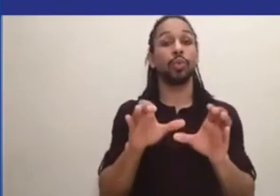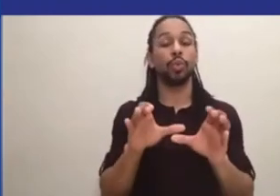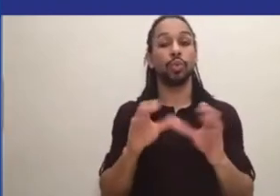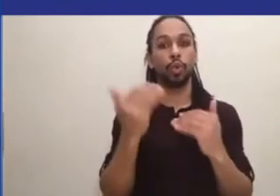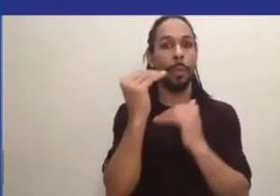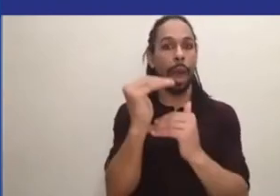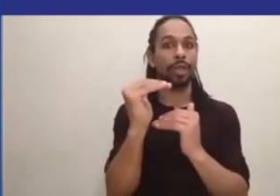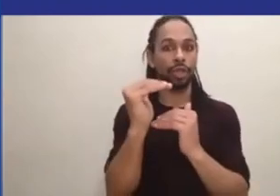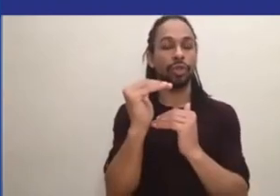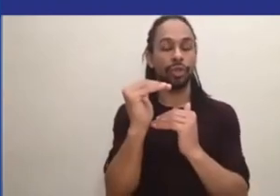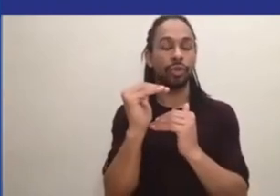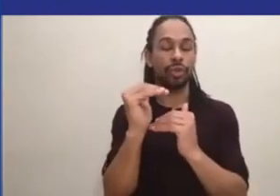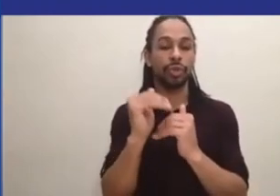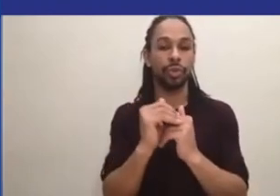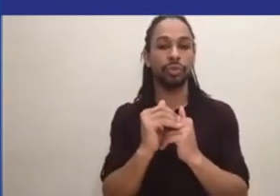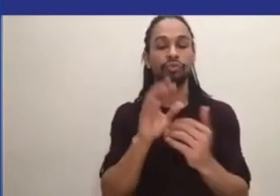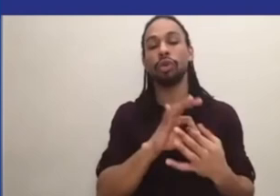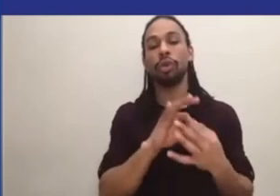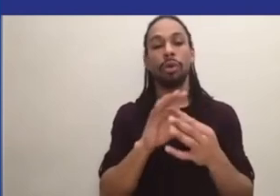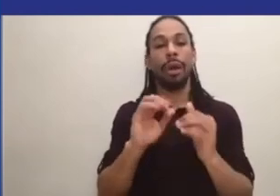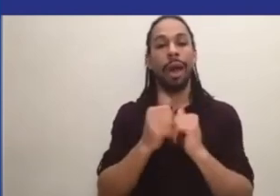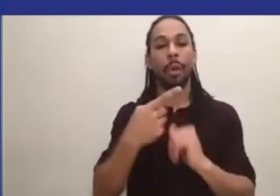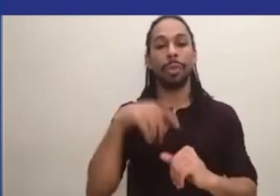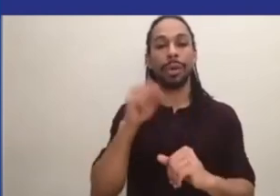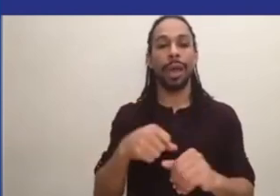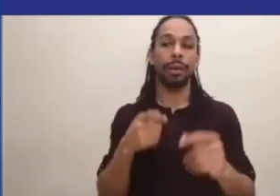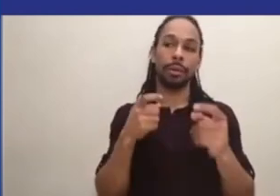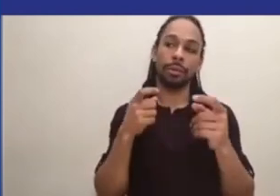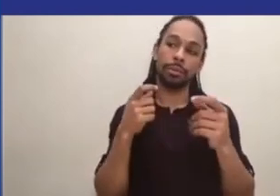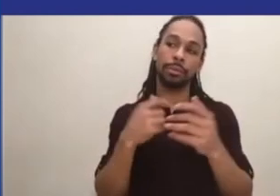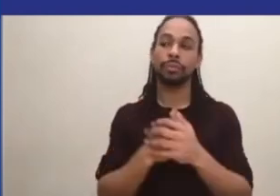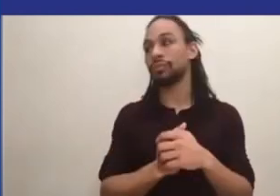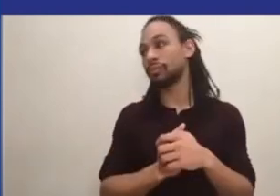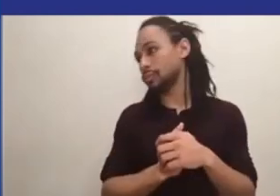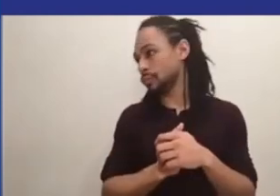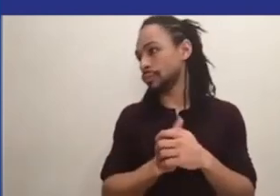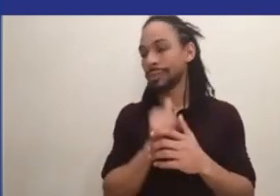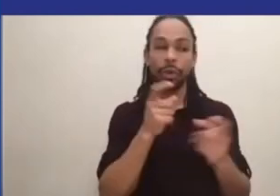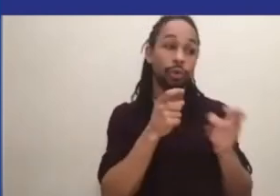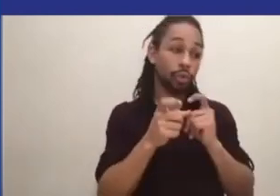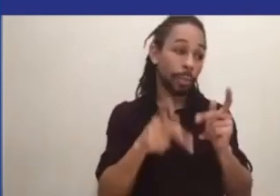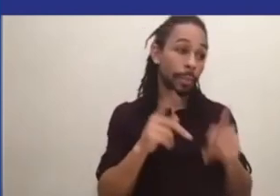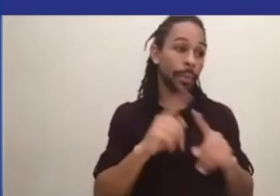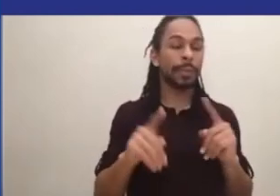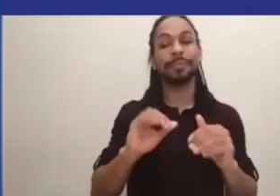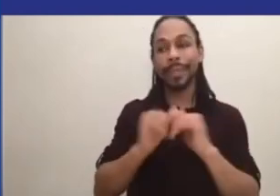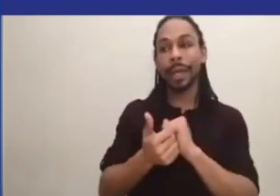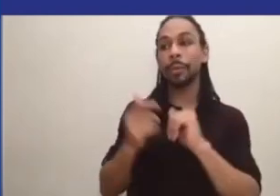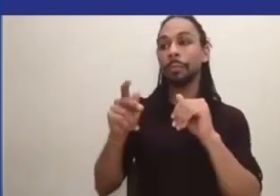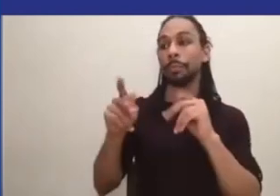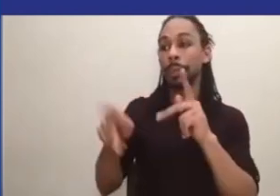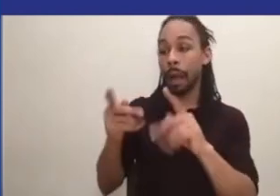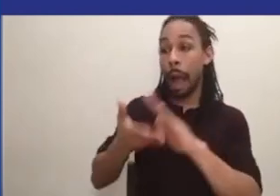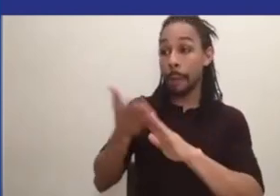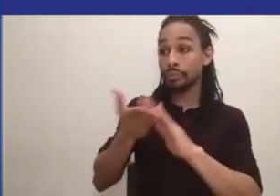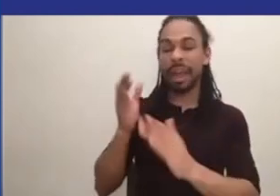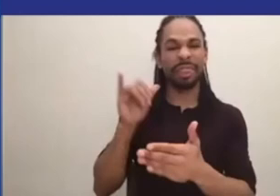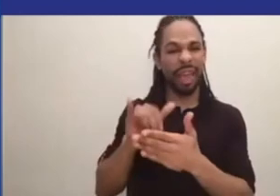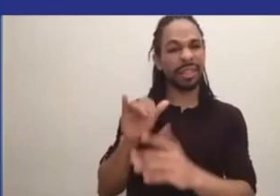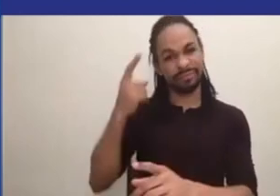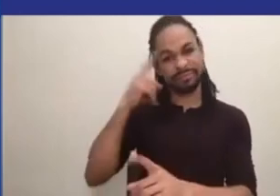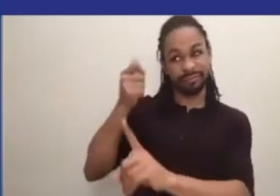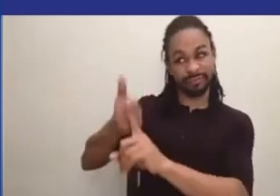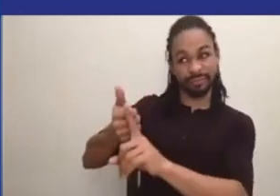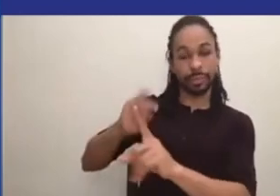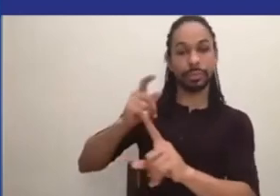how we can not control people, but how people operate, that's on them, you know, but I think it's on us